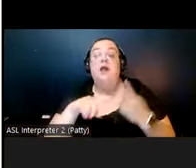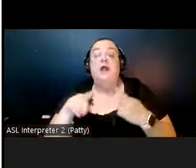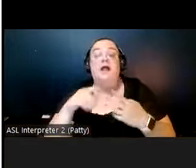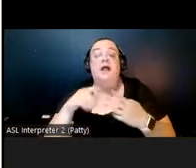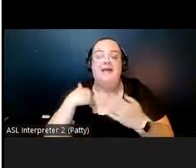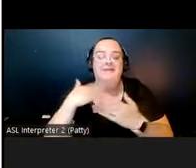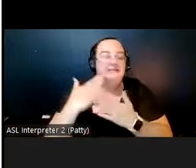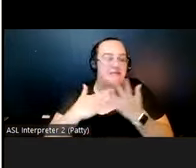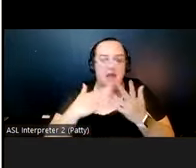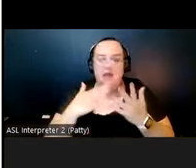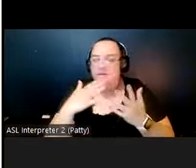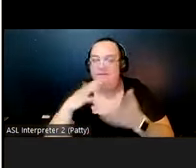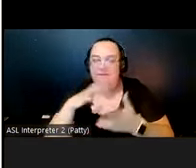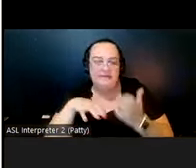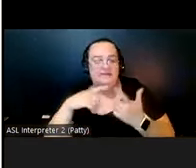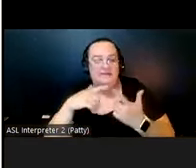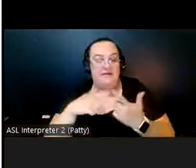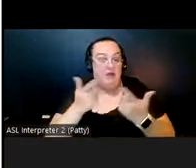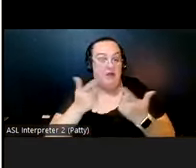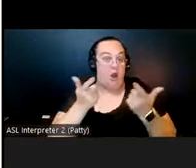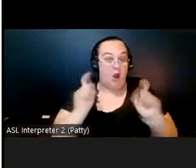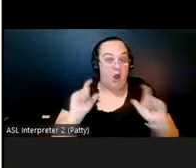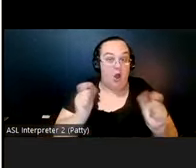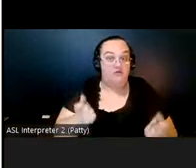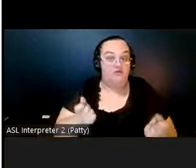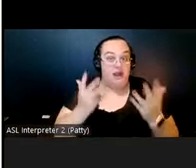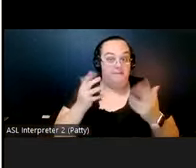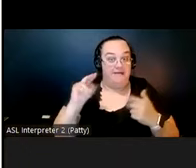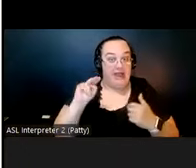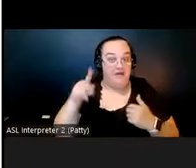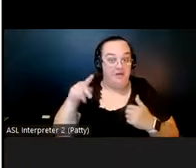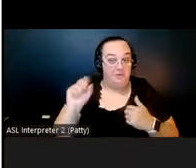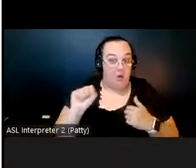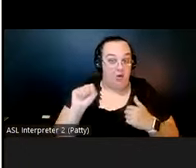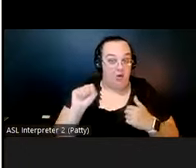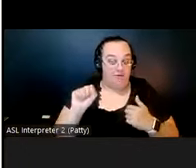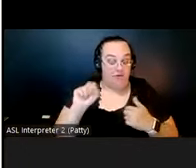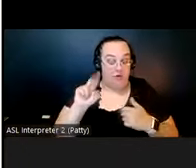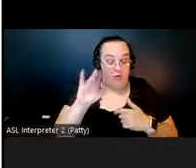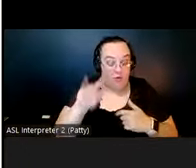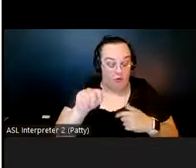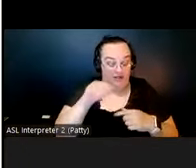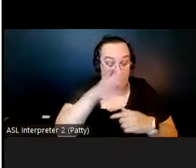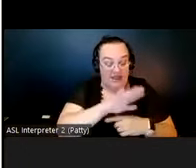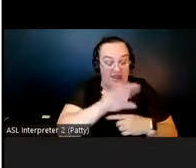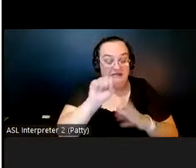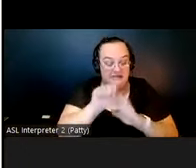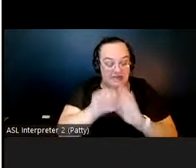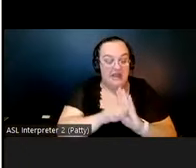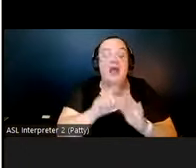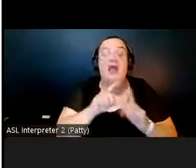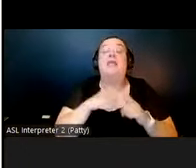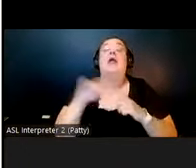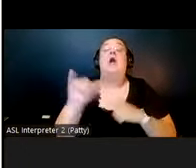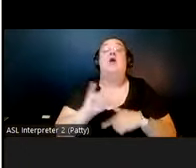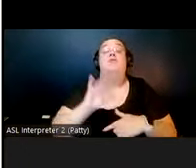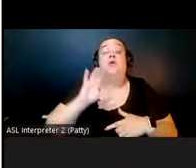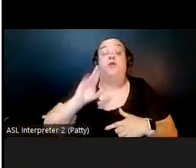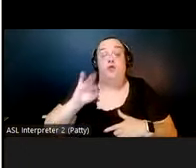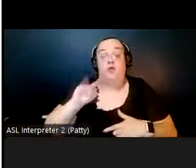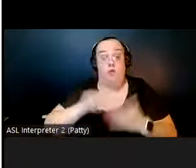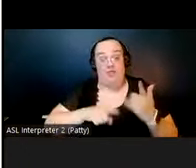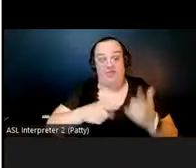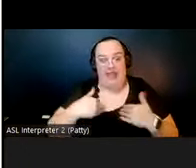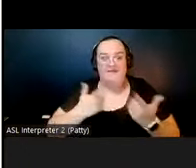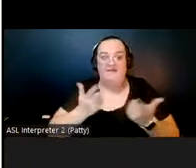combination of a large number of National Park Service units in those states and the units they have large